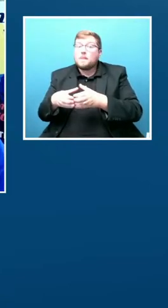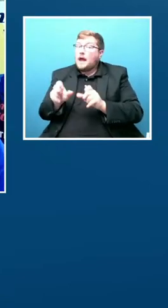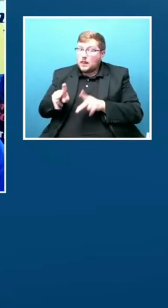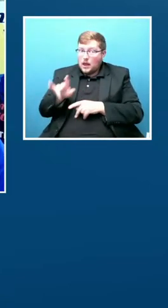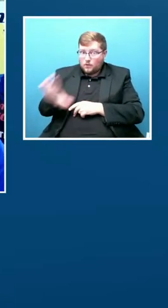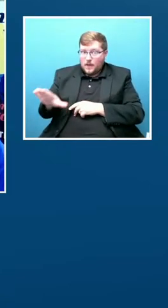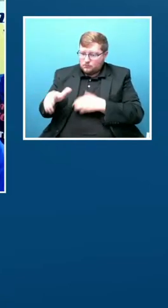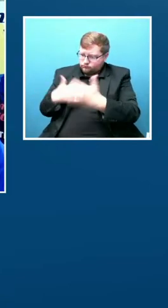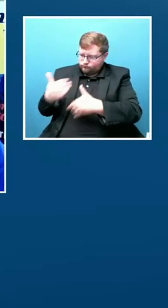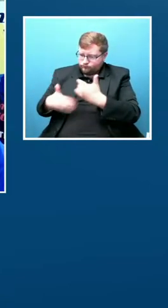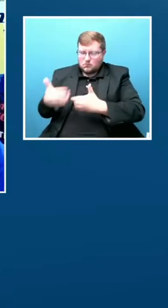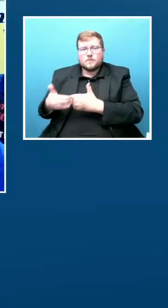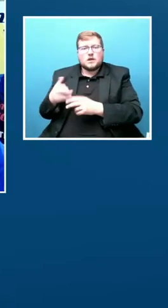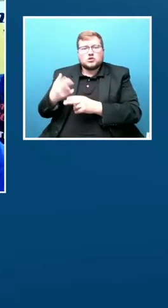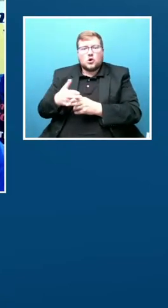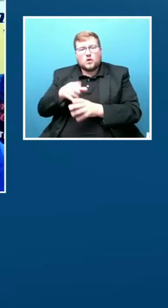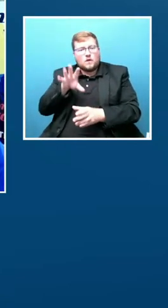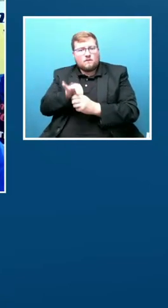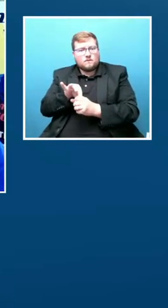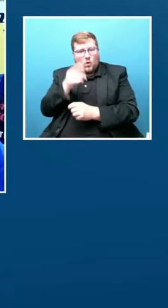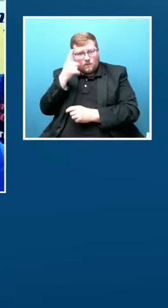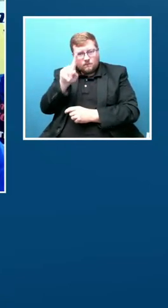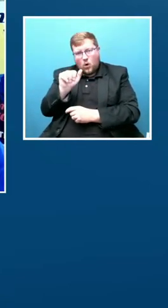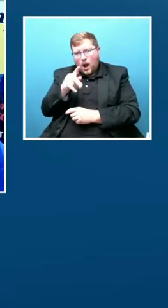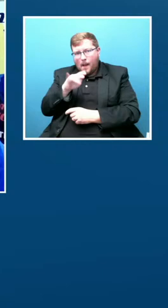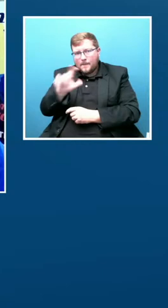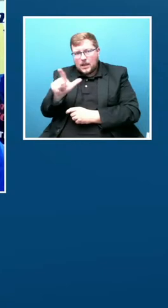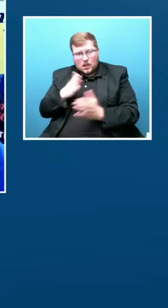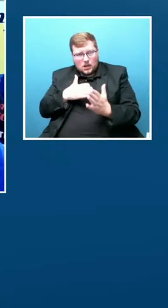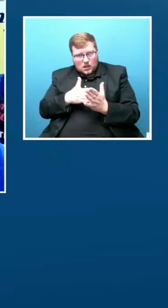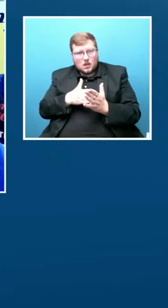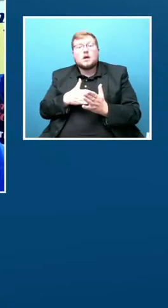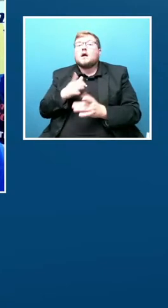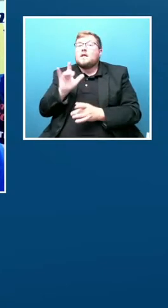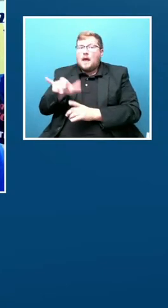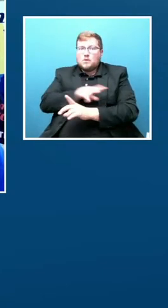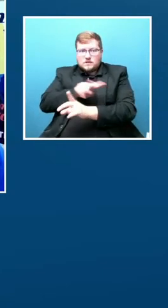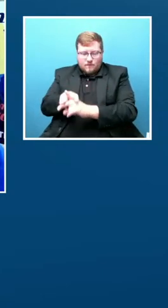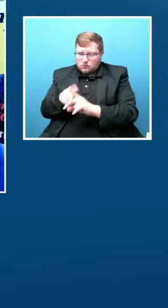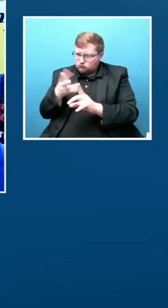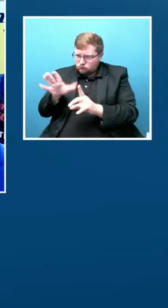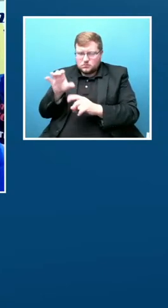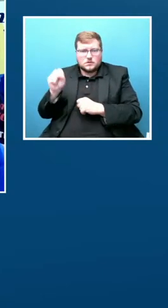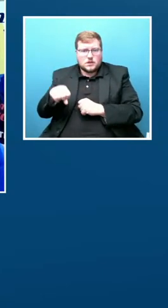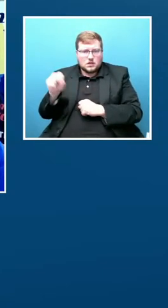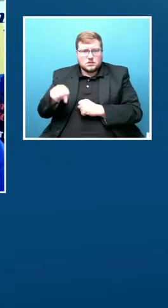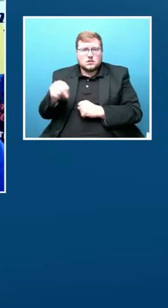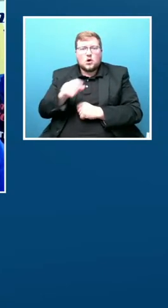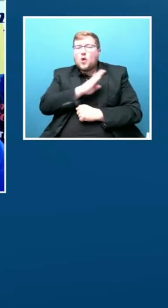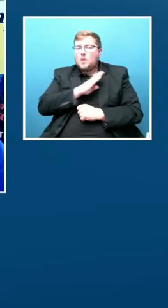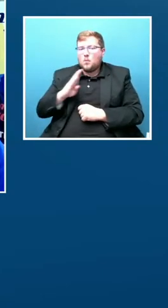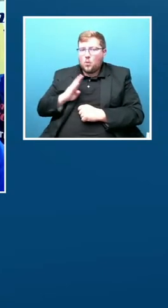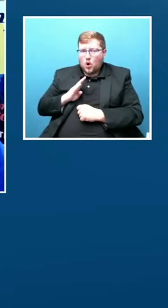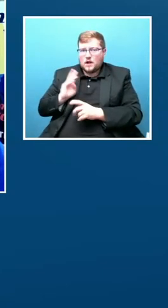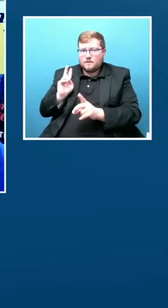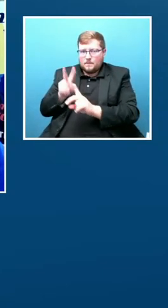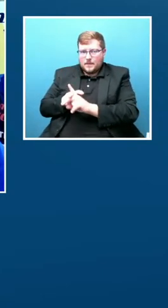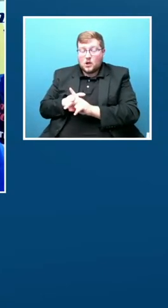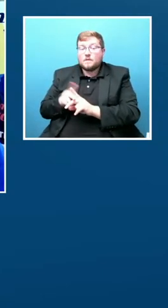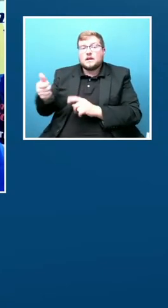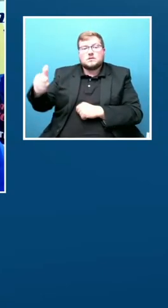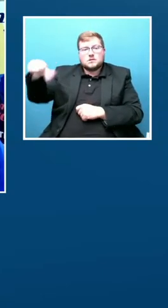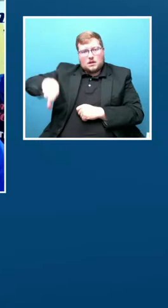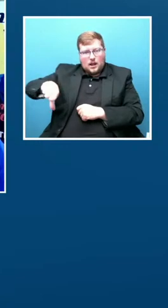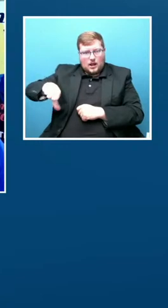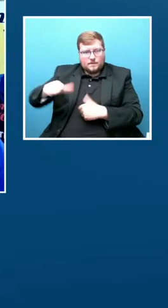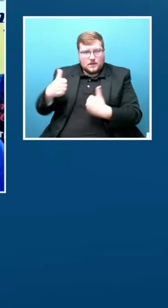Board of Appeal, and I understand that that was filed, and that the Board of Appeal denied the challenge, and